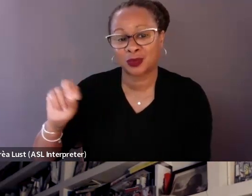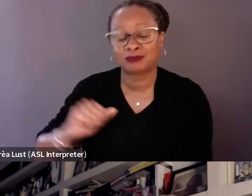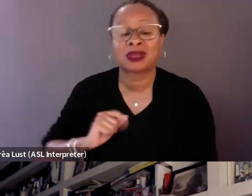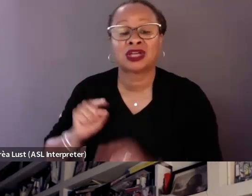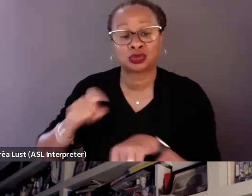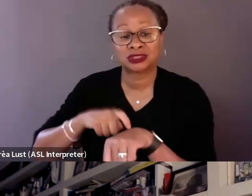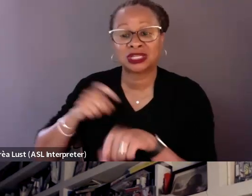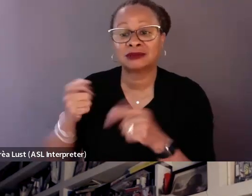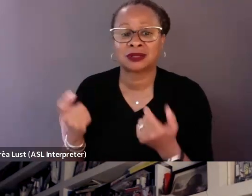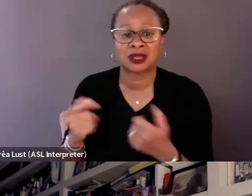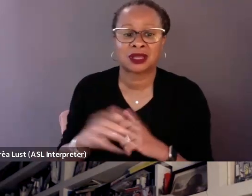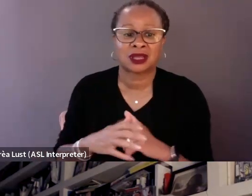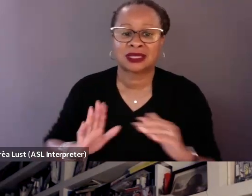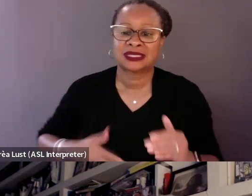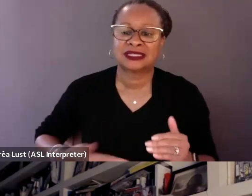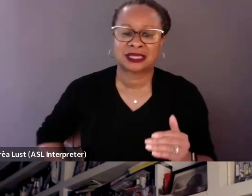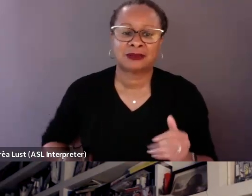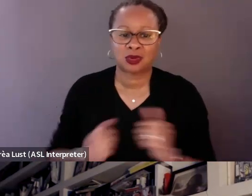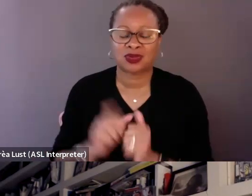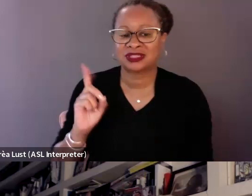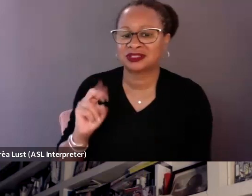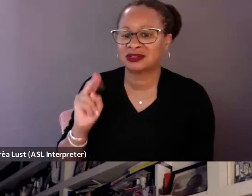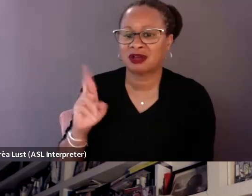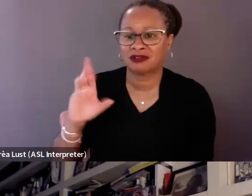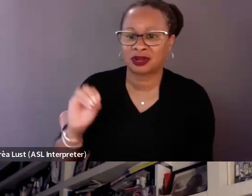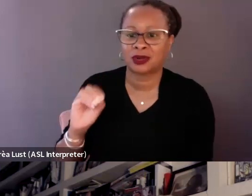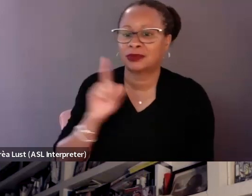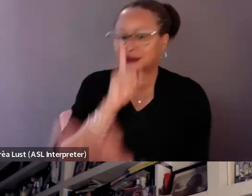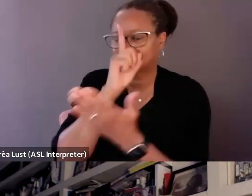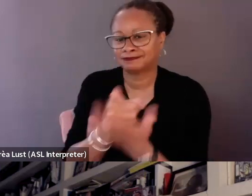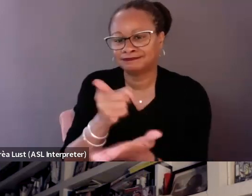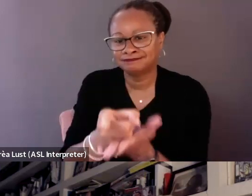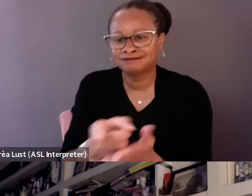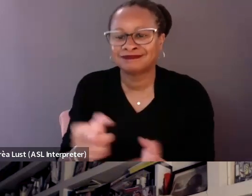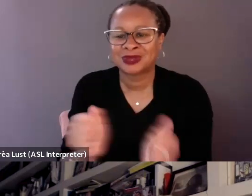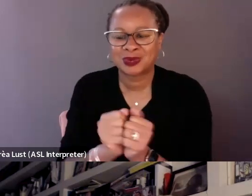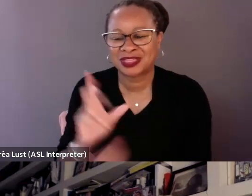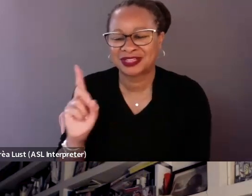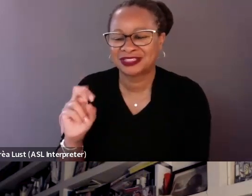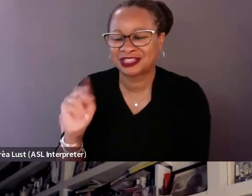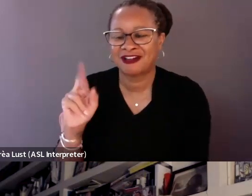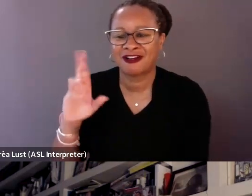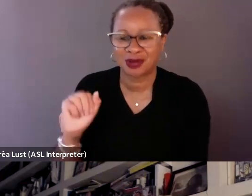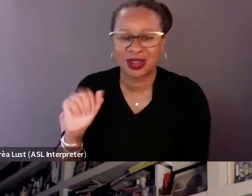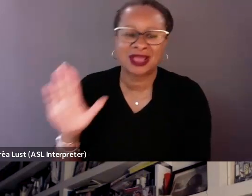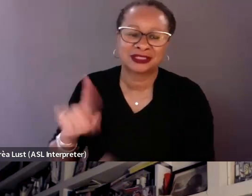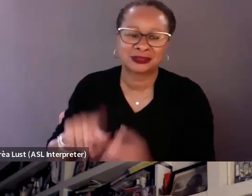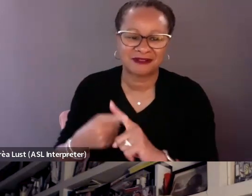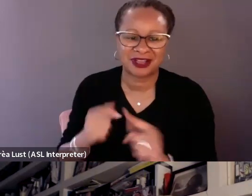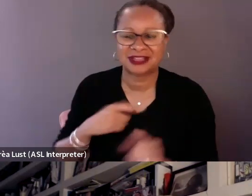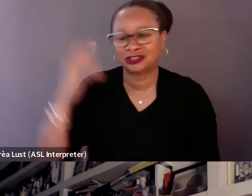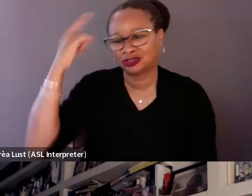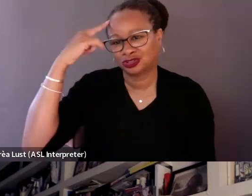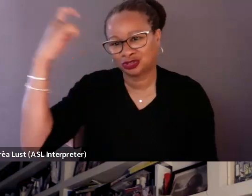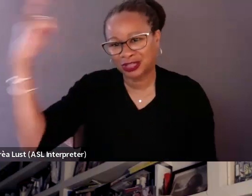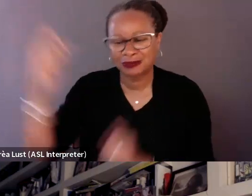was completely upset with Tenorio, completely in love. He's my friend, and he dreamed with